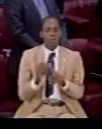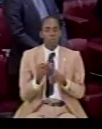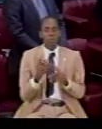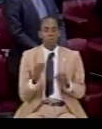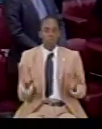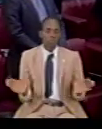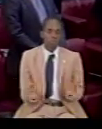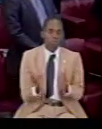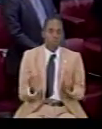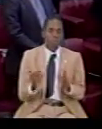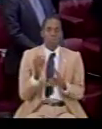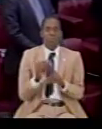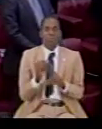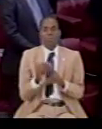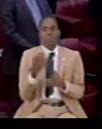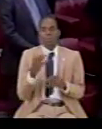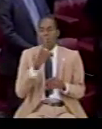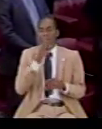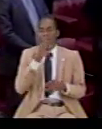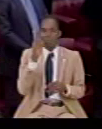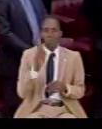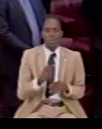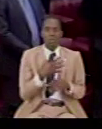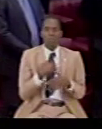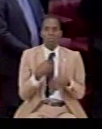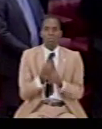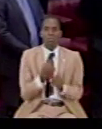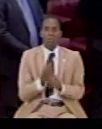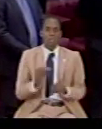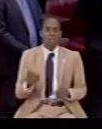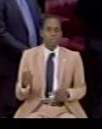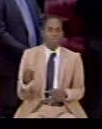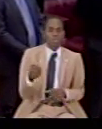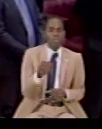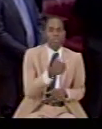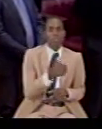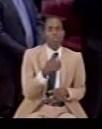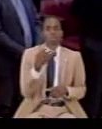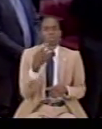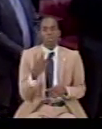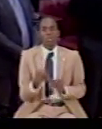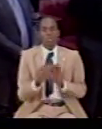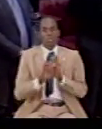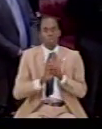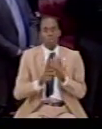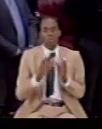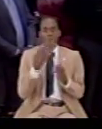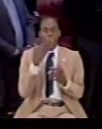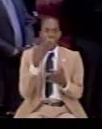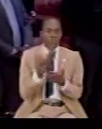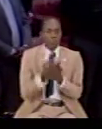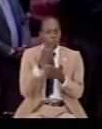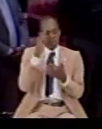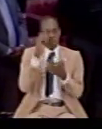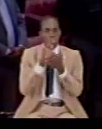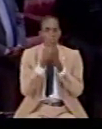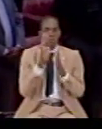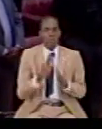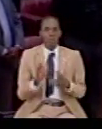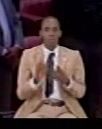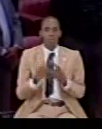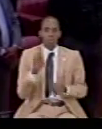assurance. We will make ourselves example of true believers unto the people that we are